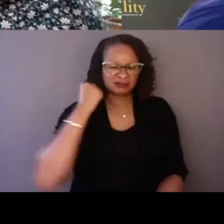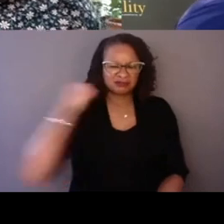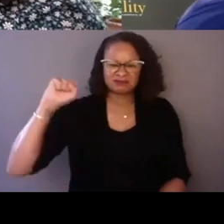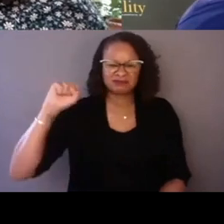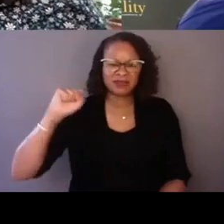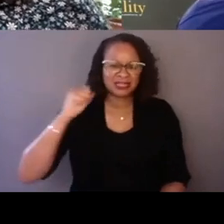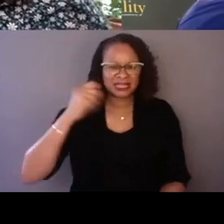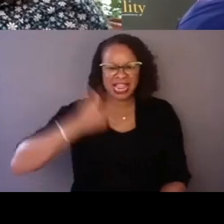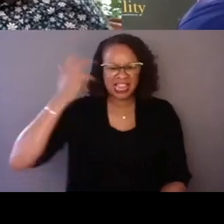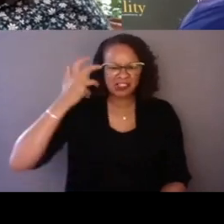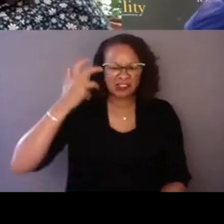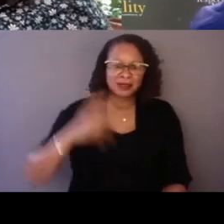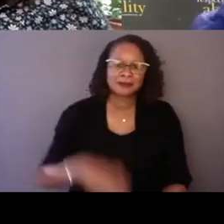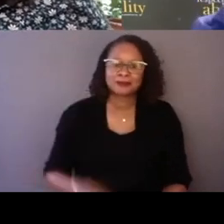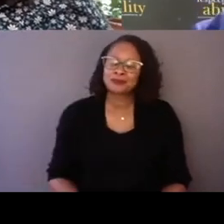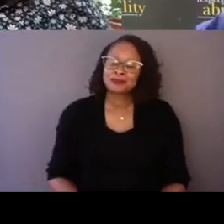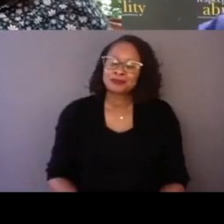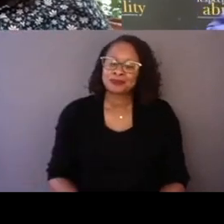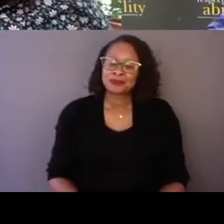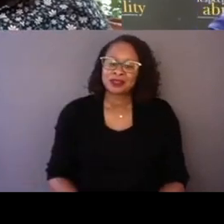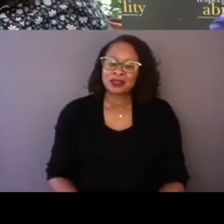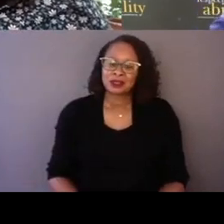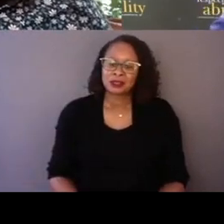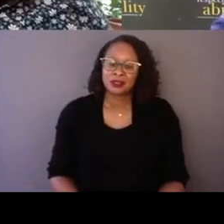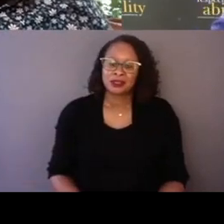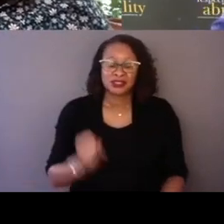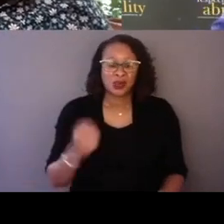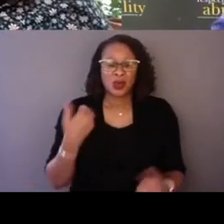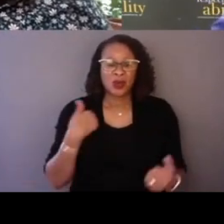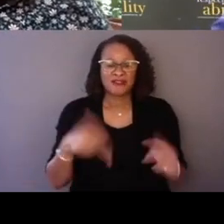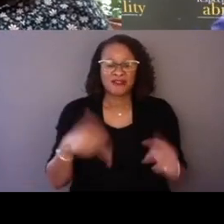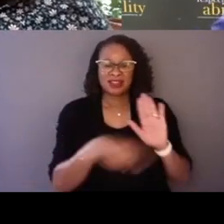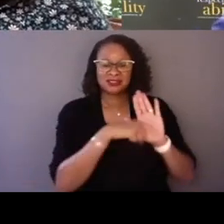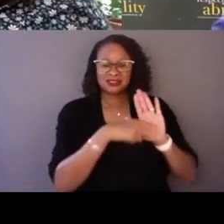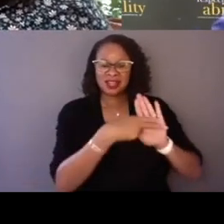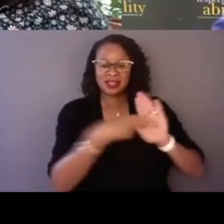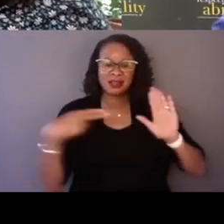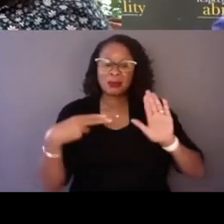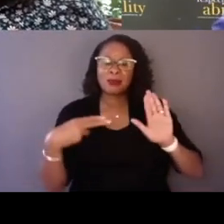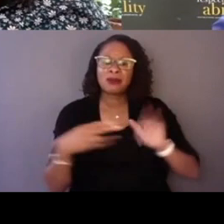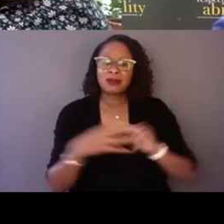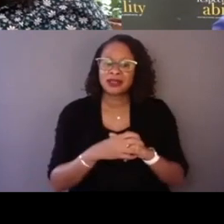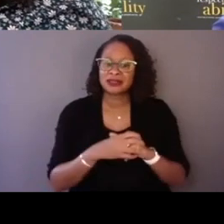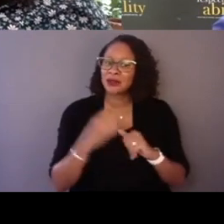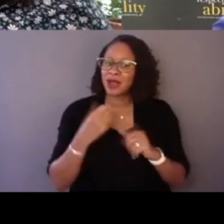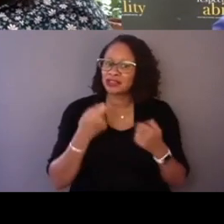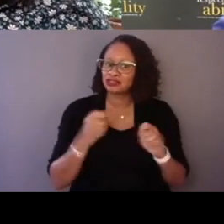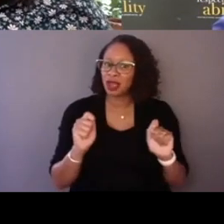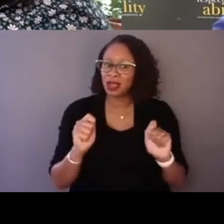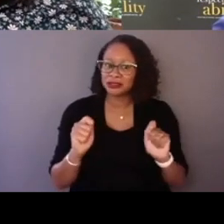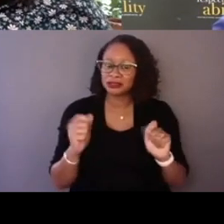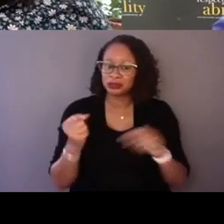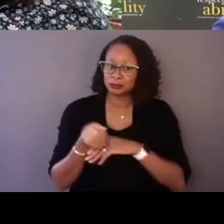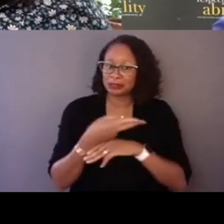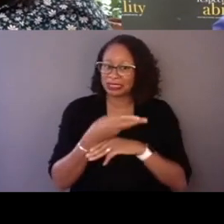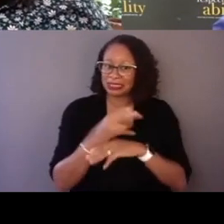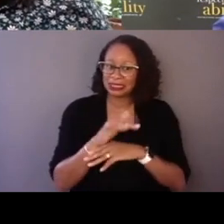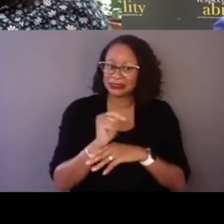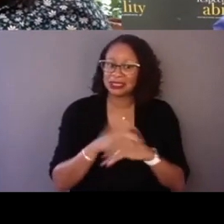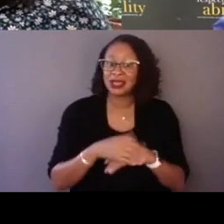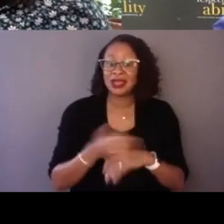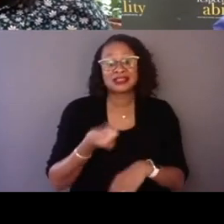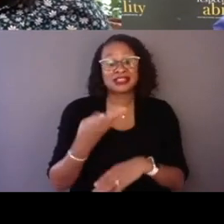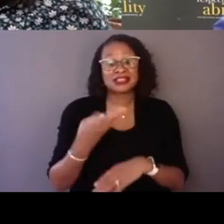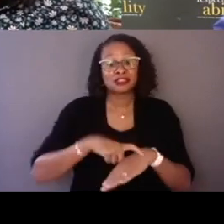angry. And so there's already that stigma. So I try to beat it. And the last thing is that several